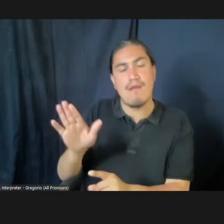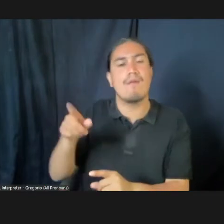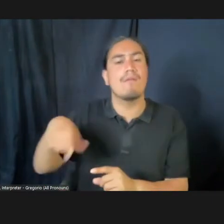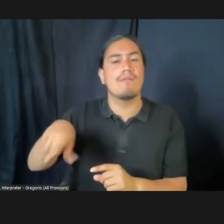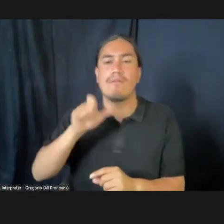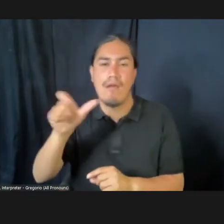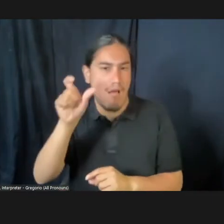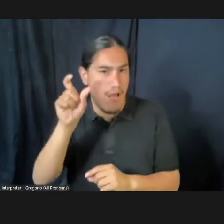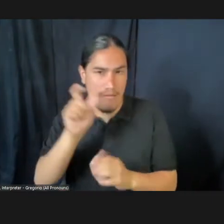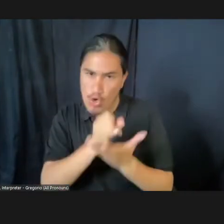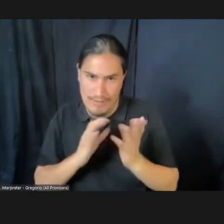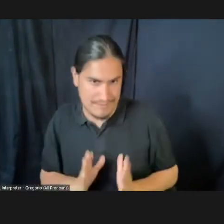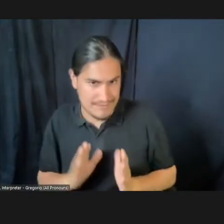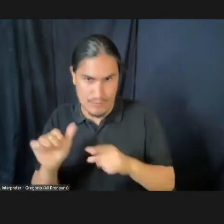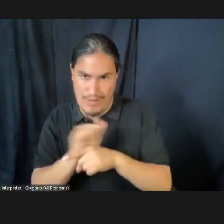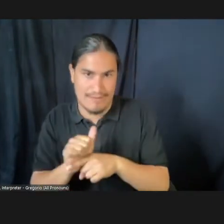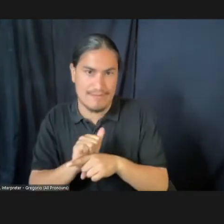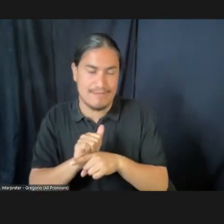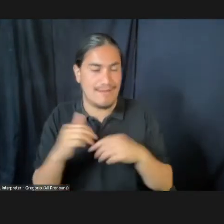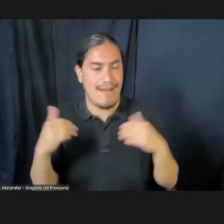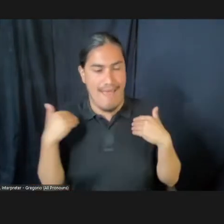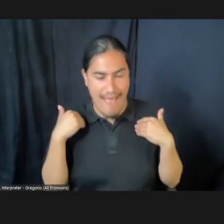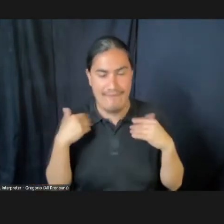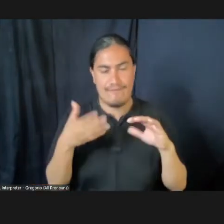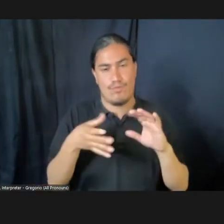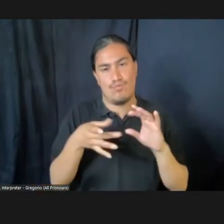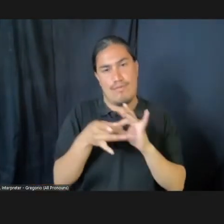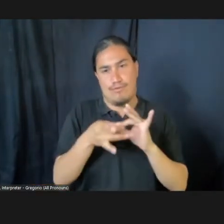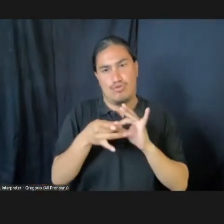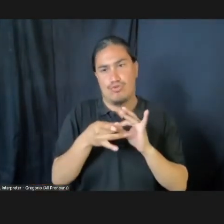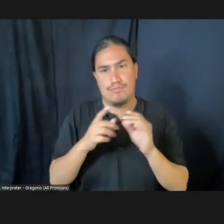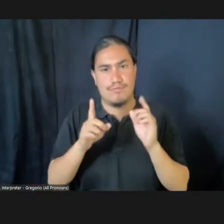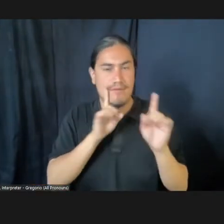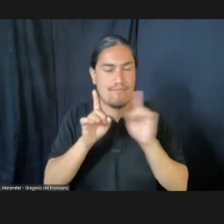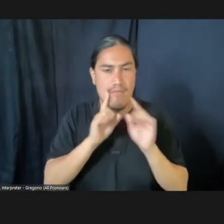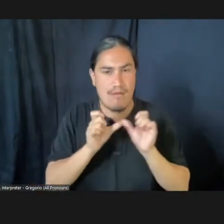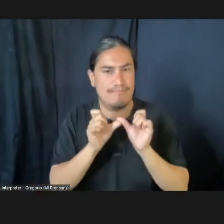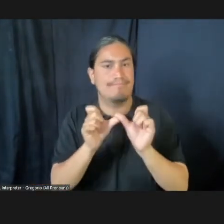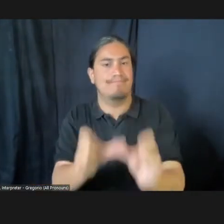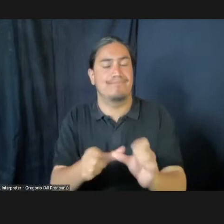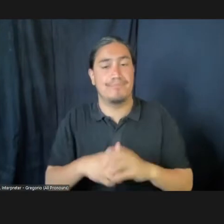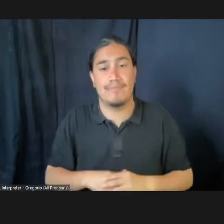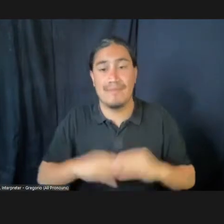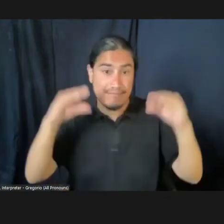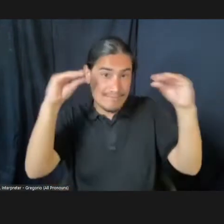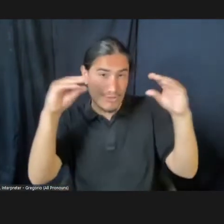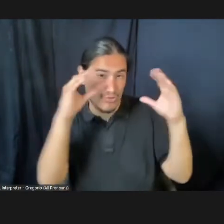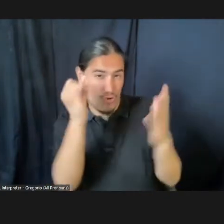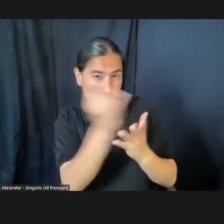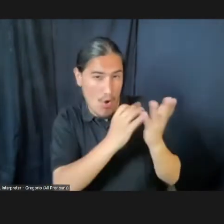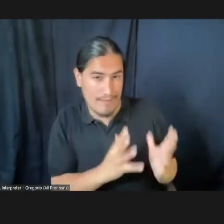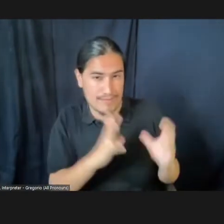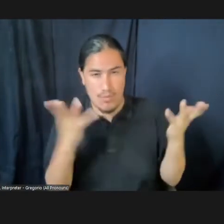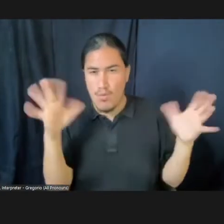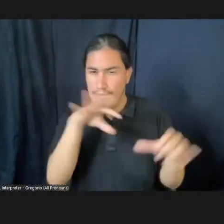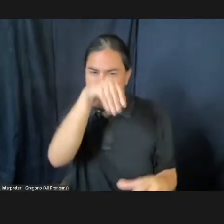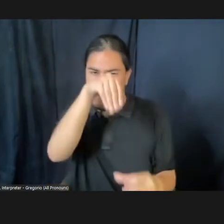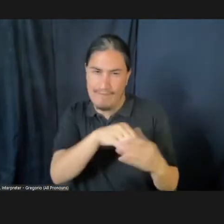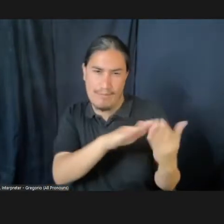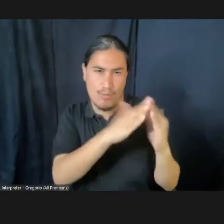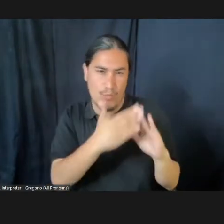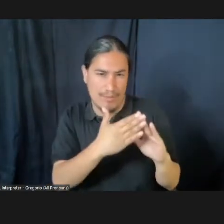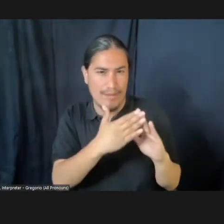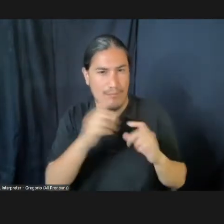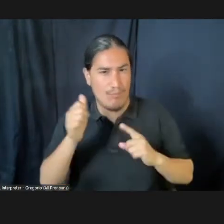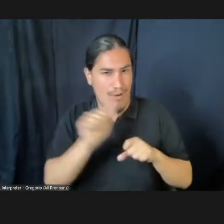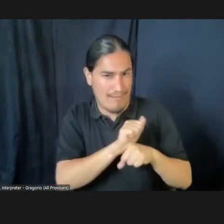ongoing relationship-based dialogue. In addition to teaching artists and the artists already engaged in community-based practice around the nation, there